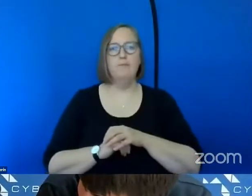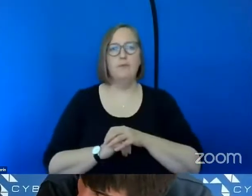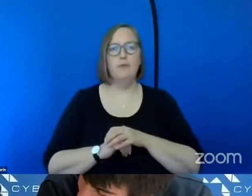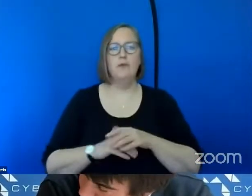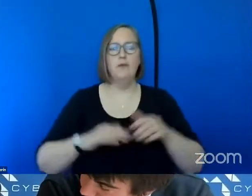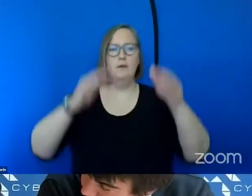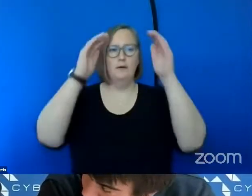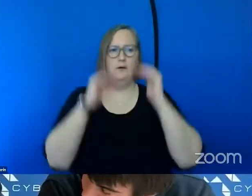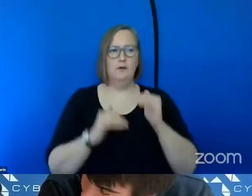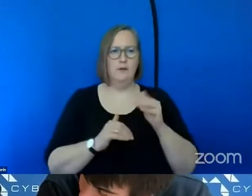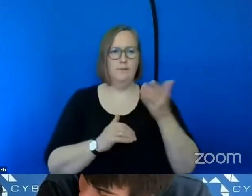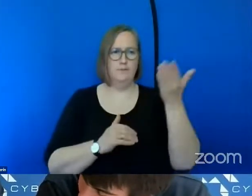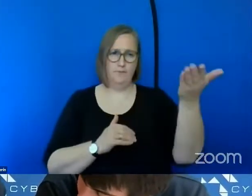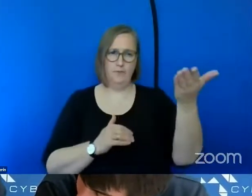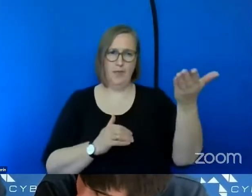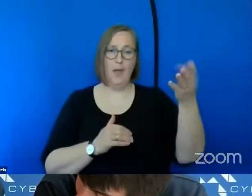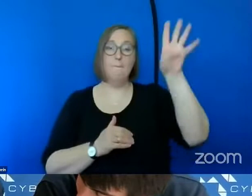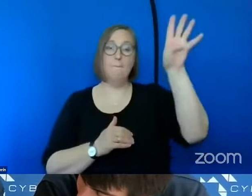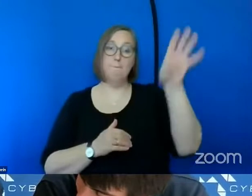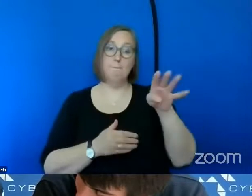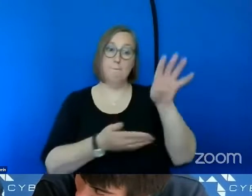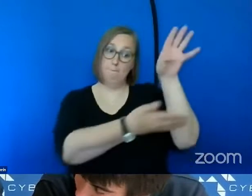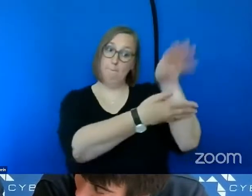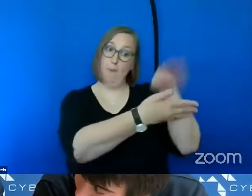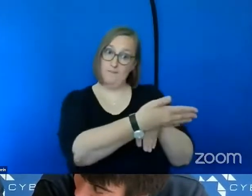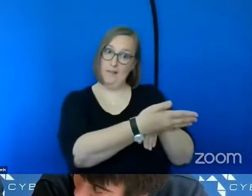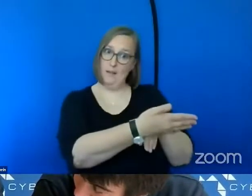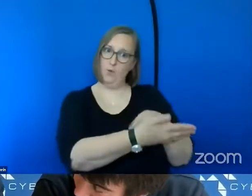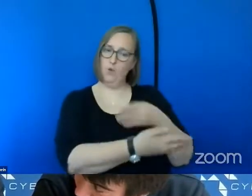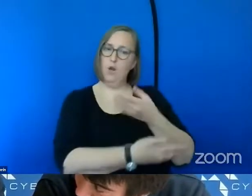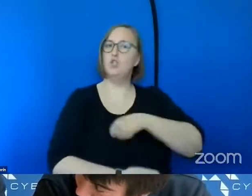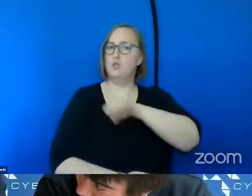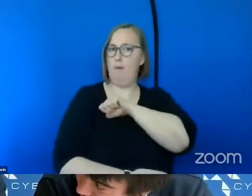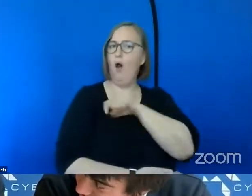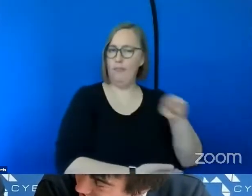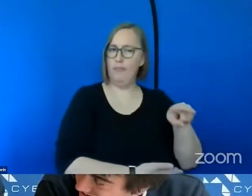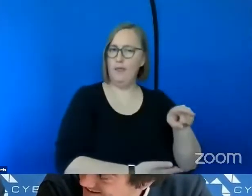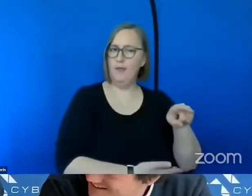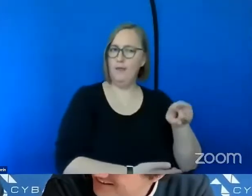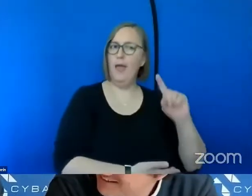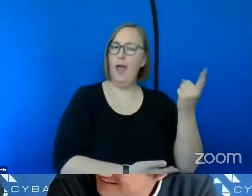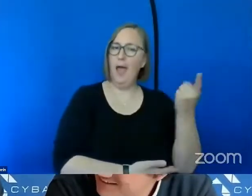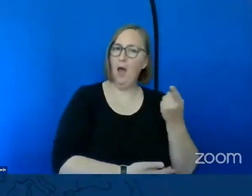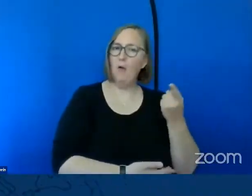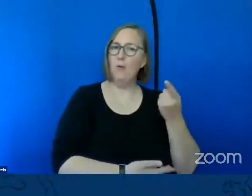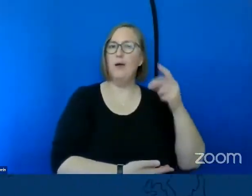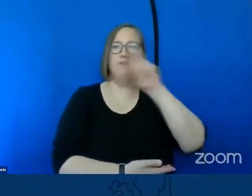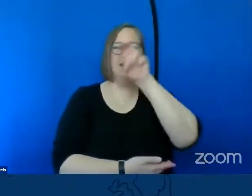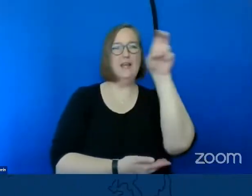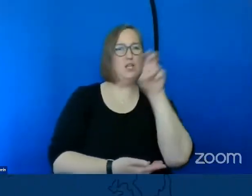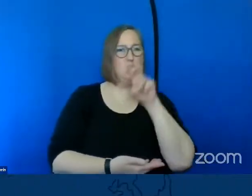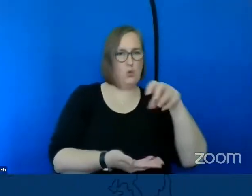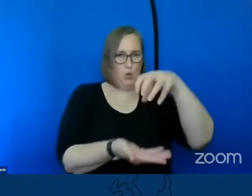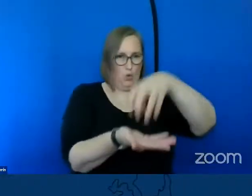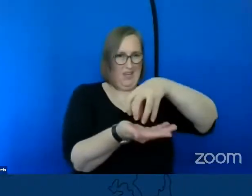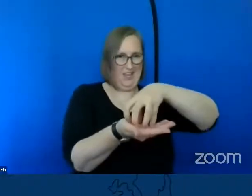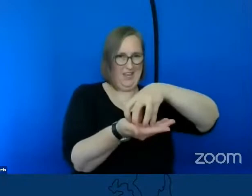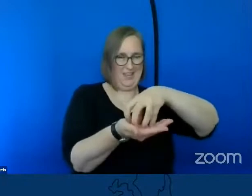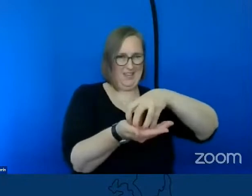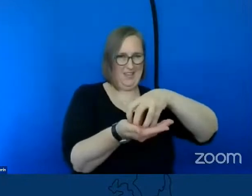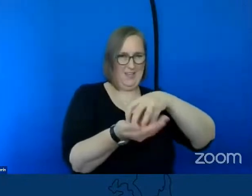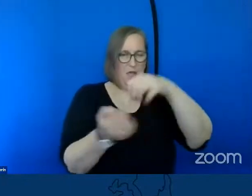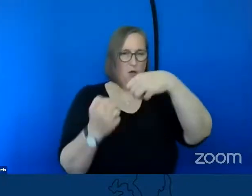the ETH of Zurich, confident, and a debutant, Kyle Briggs, there is the